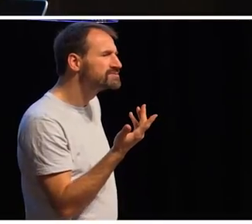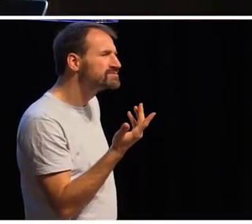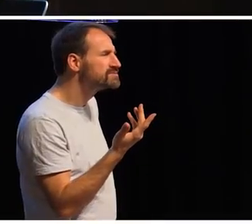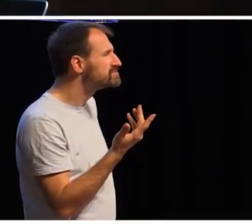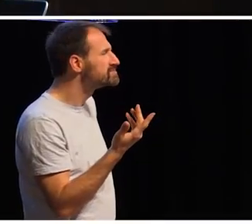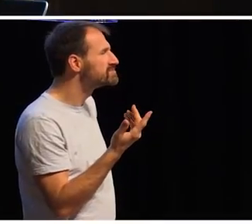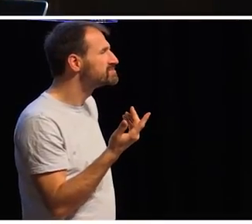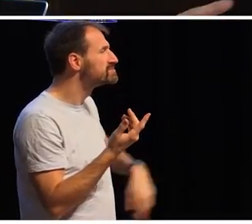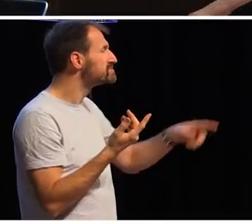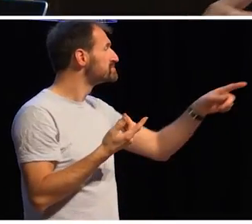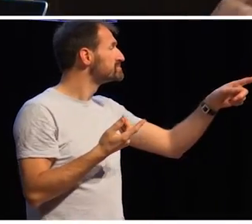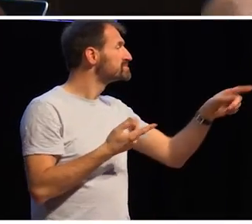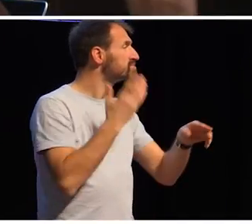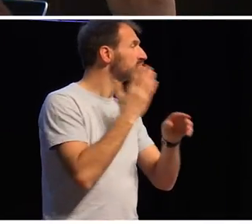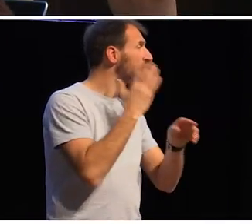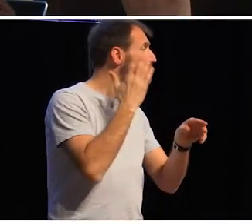It will?